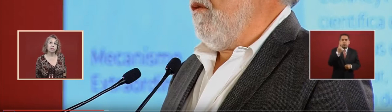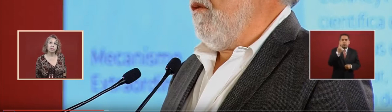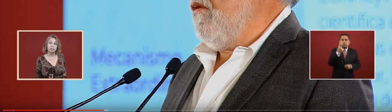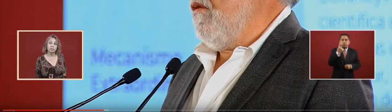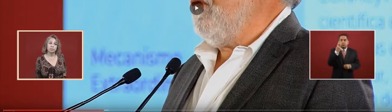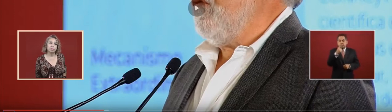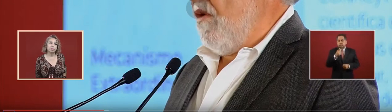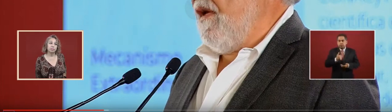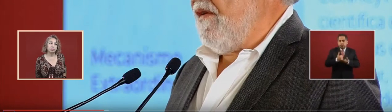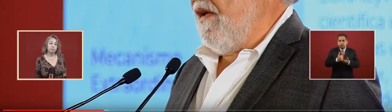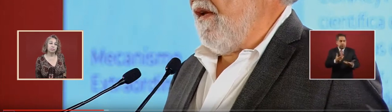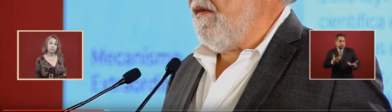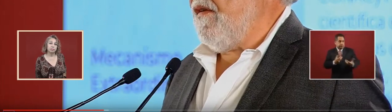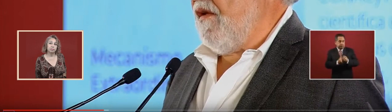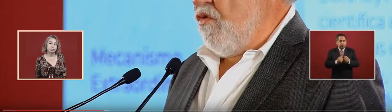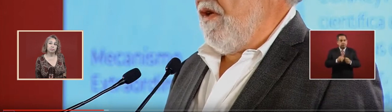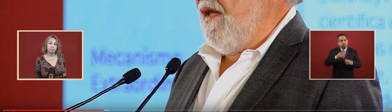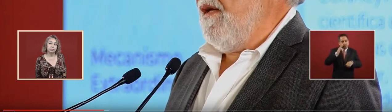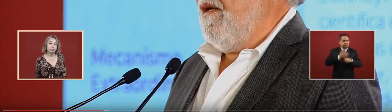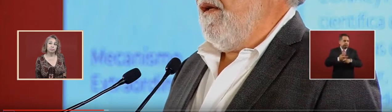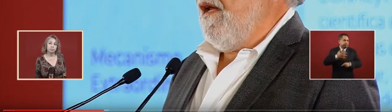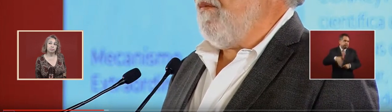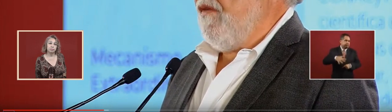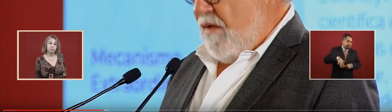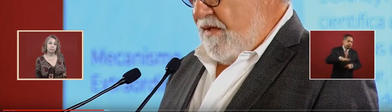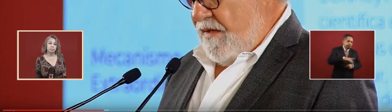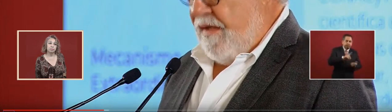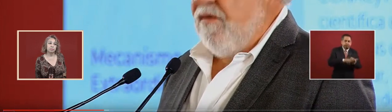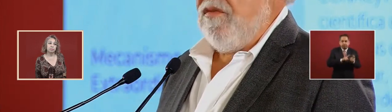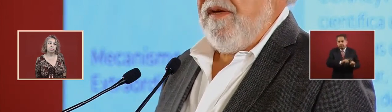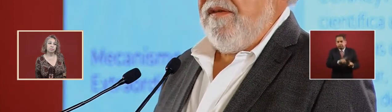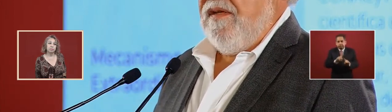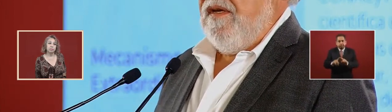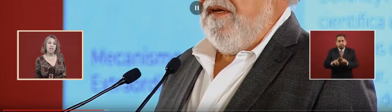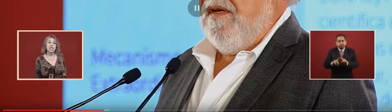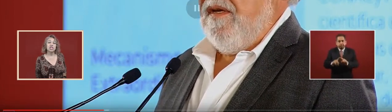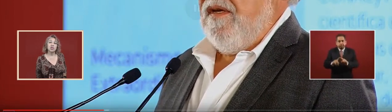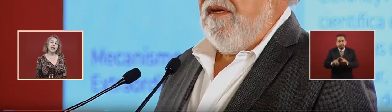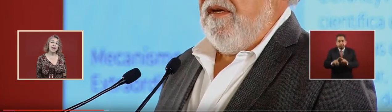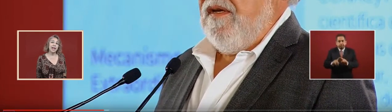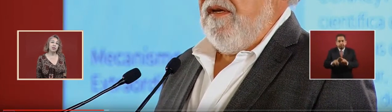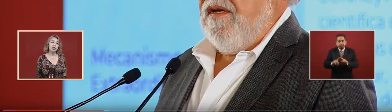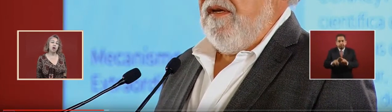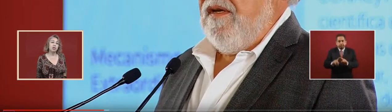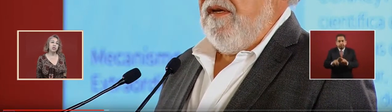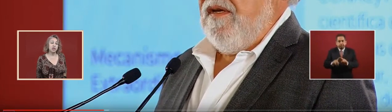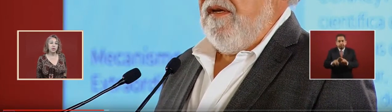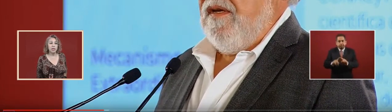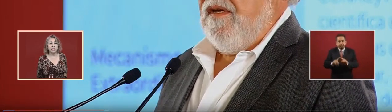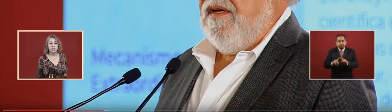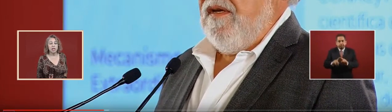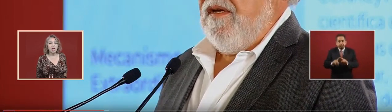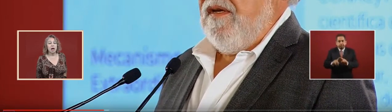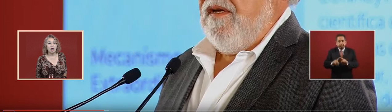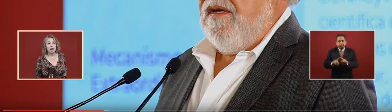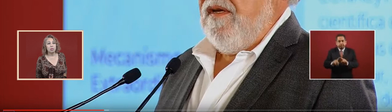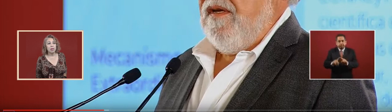people. Todas las tareas de búsqueda de las personas en nuestro país. So they can handle all the